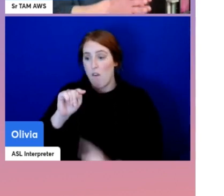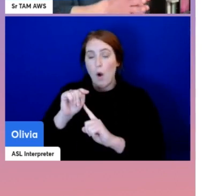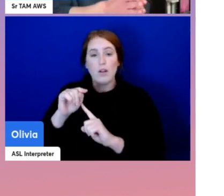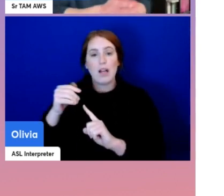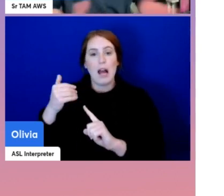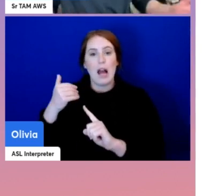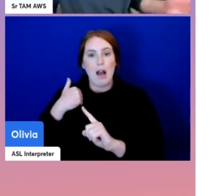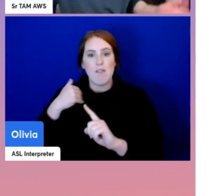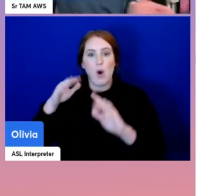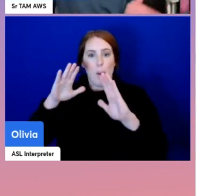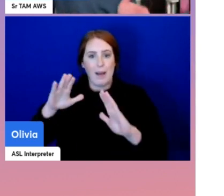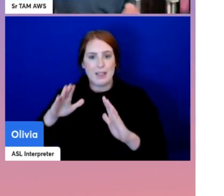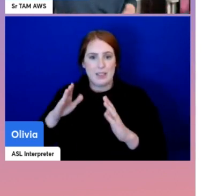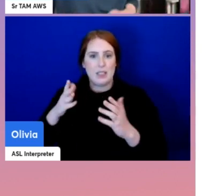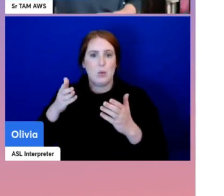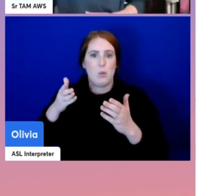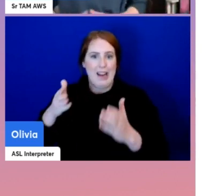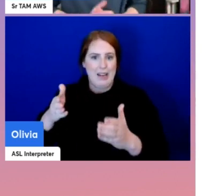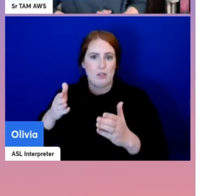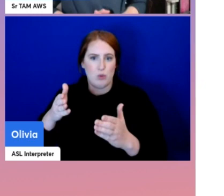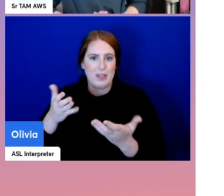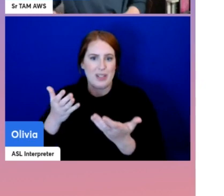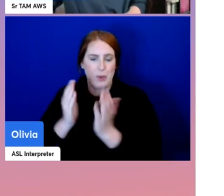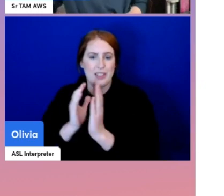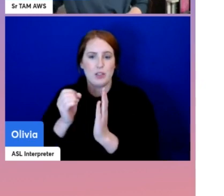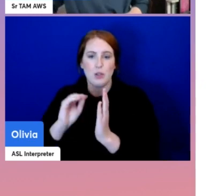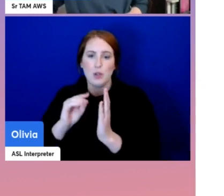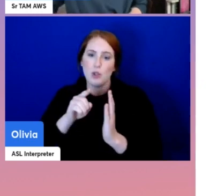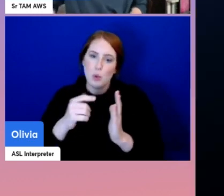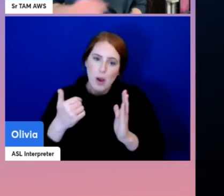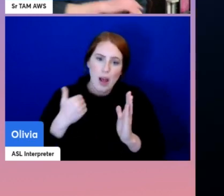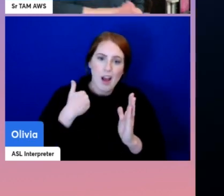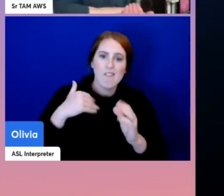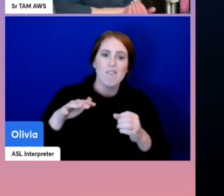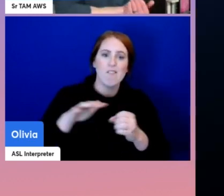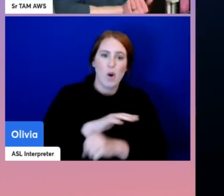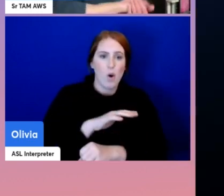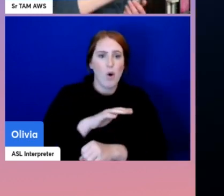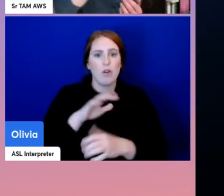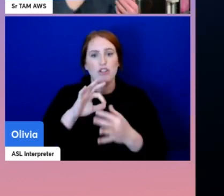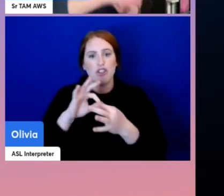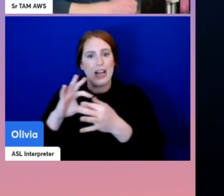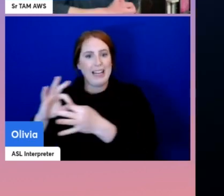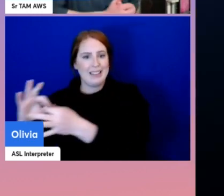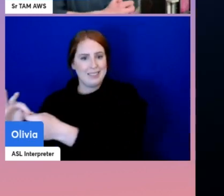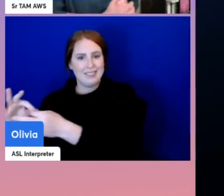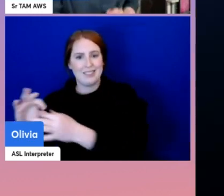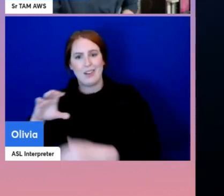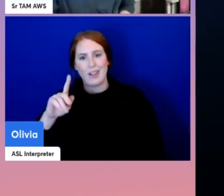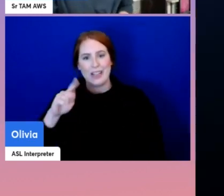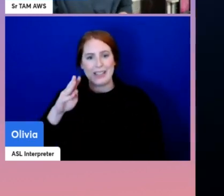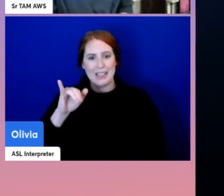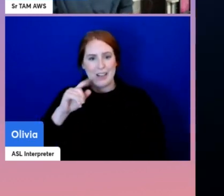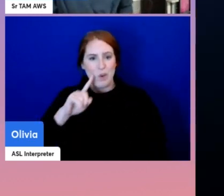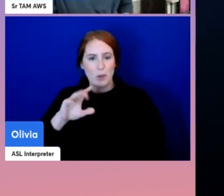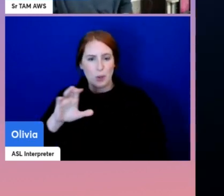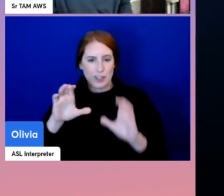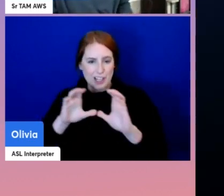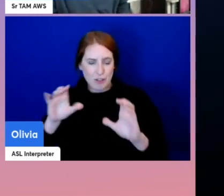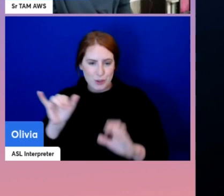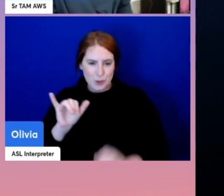So you have a complete end-to-end chain of custody for your credentials as well. One more look at that